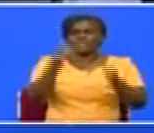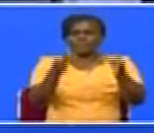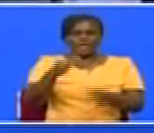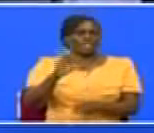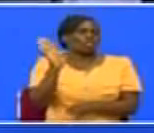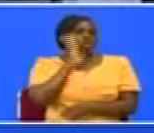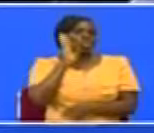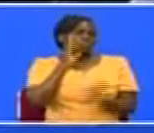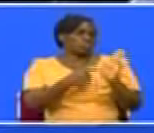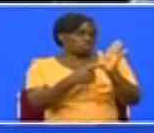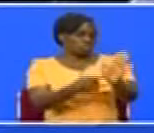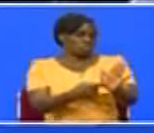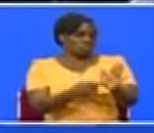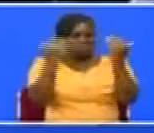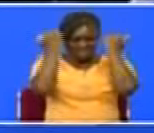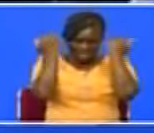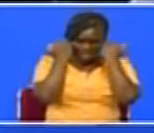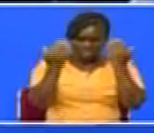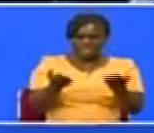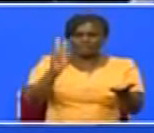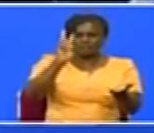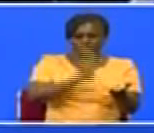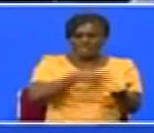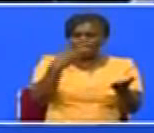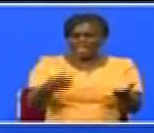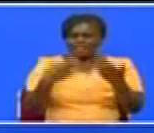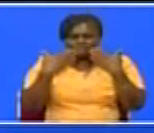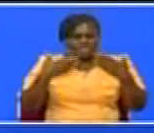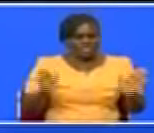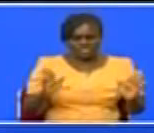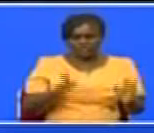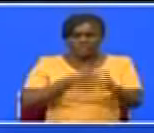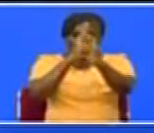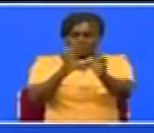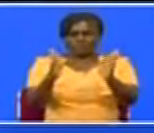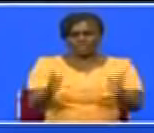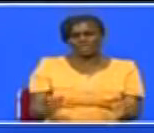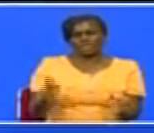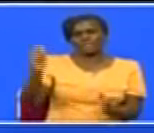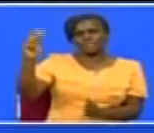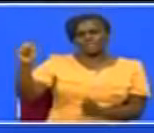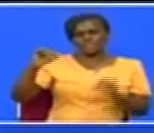hearsay demonstrates a case that has completely broken down. Rita Tinina, KTN News.